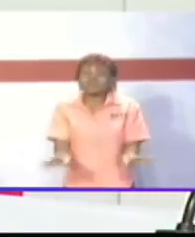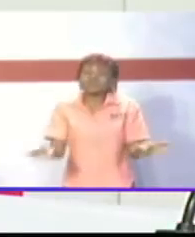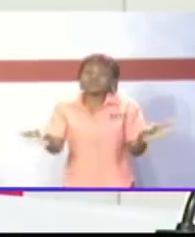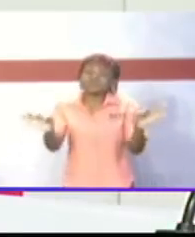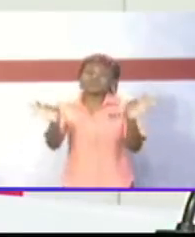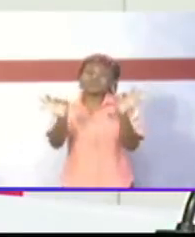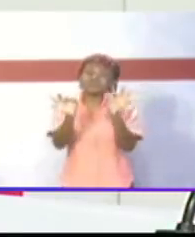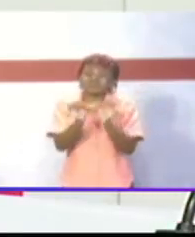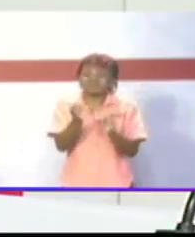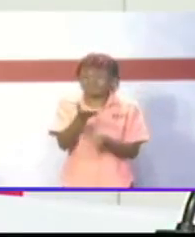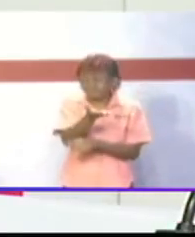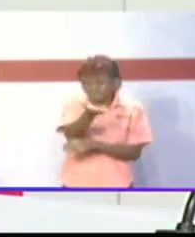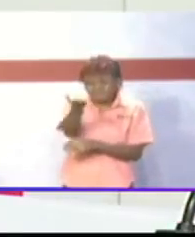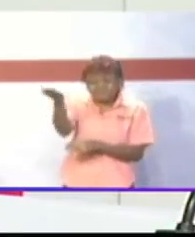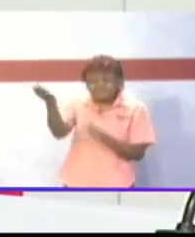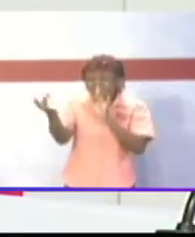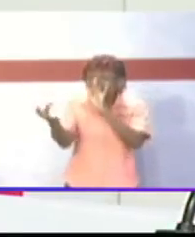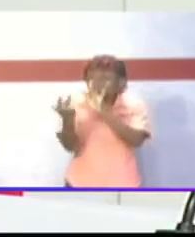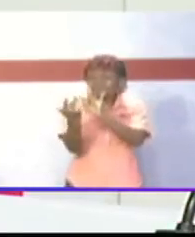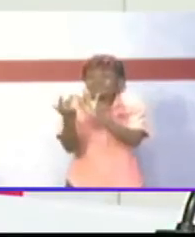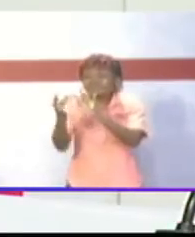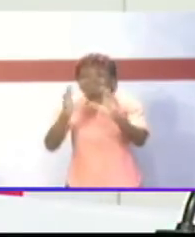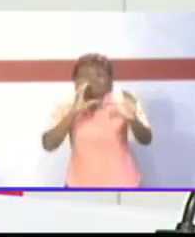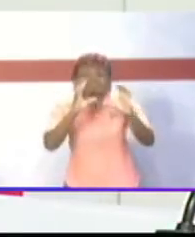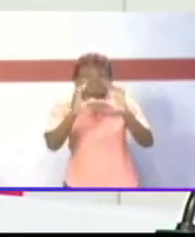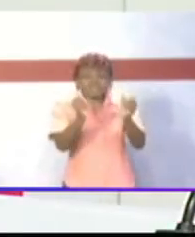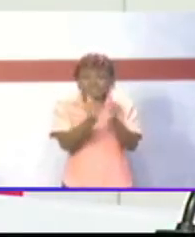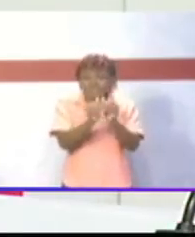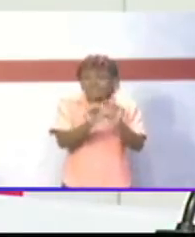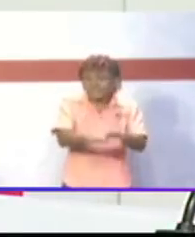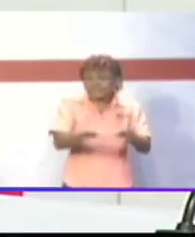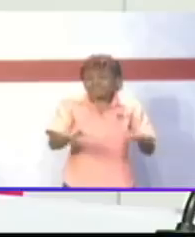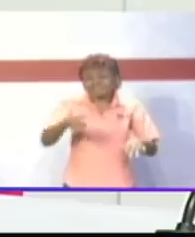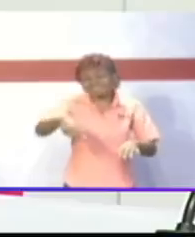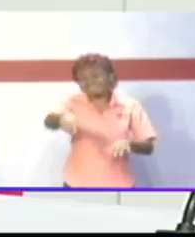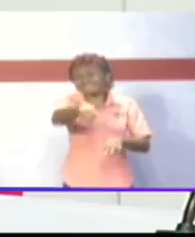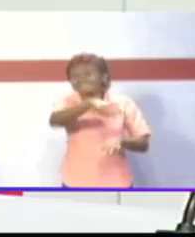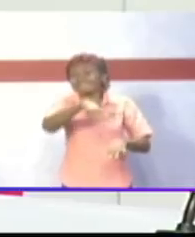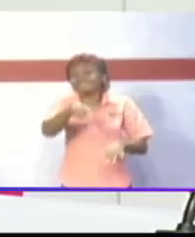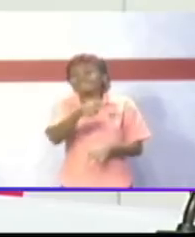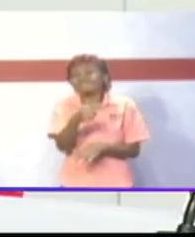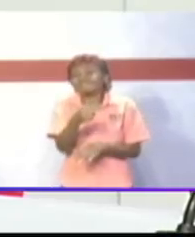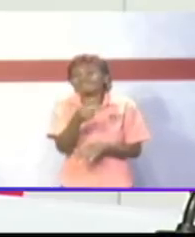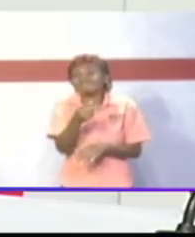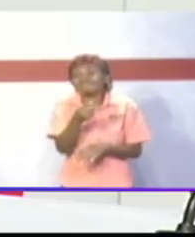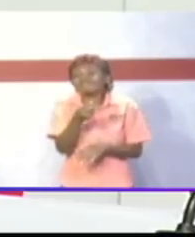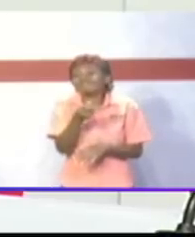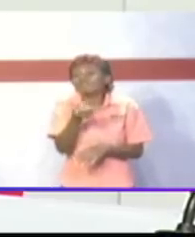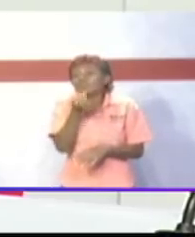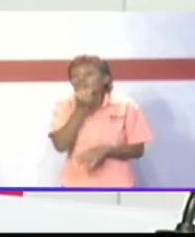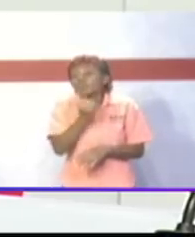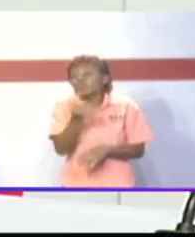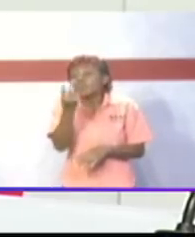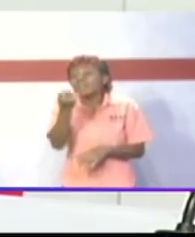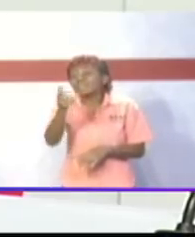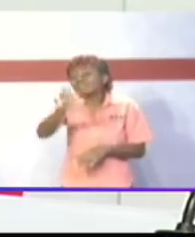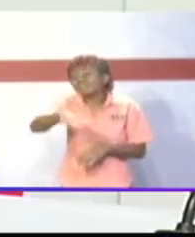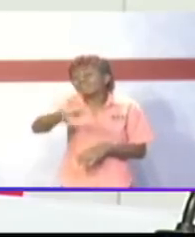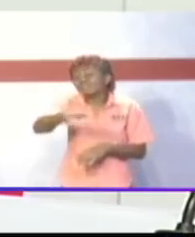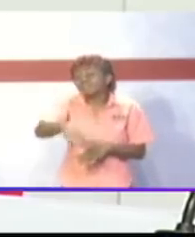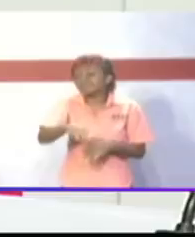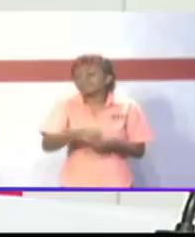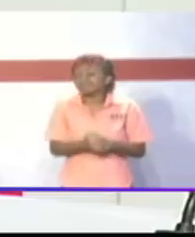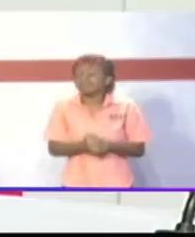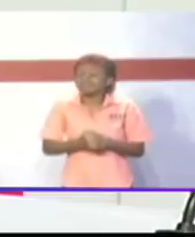with children, especially under 12, to please take up the offer of being vaccinated. We need to be responsible adults